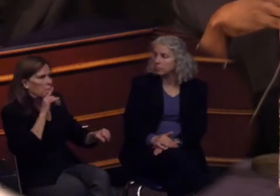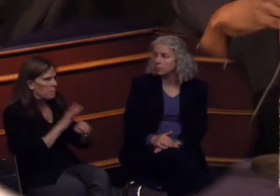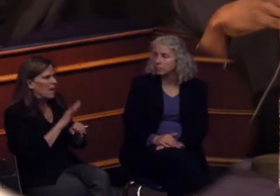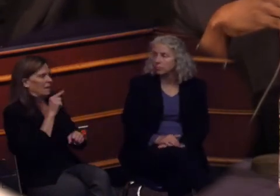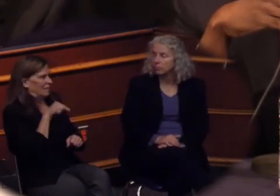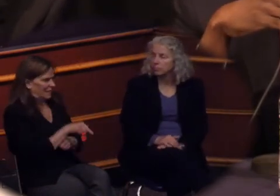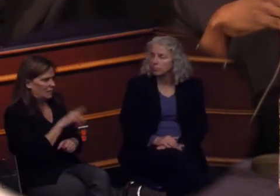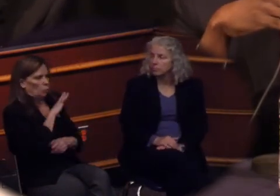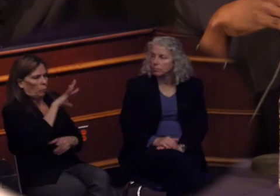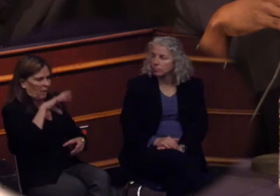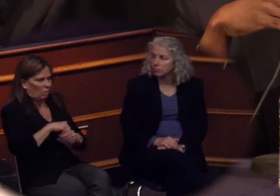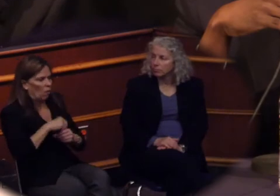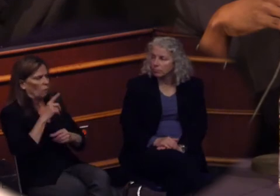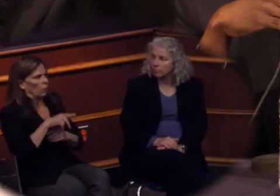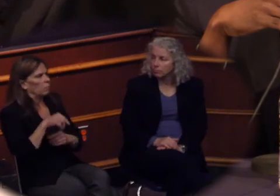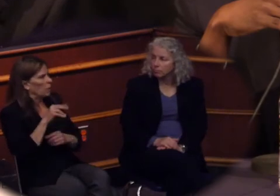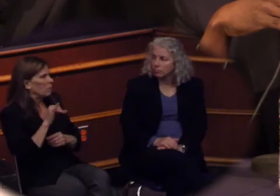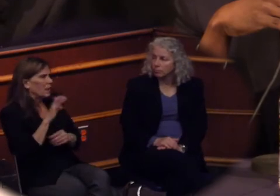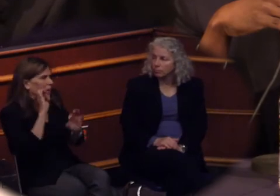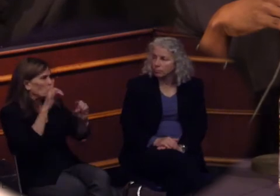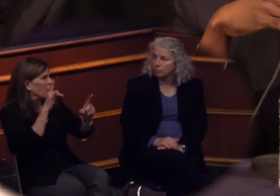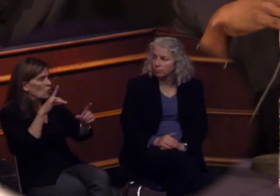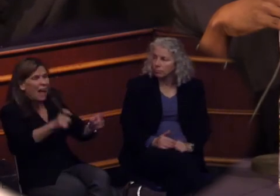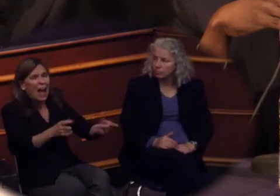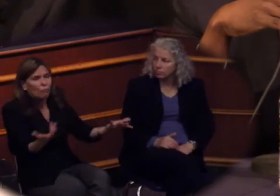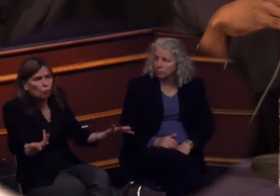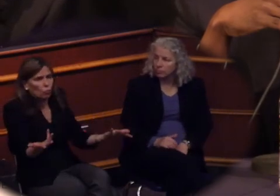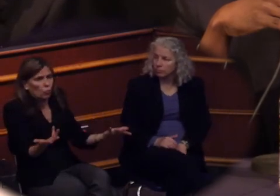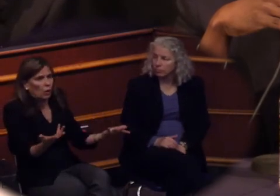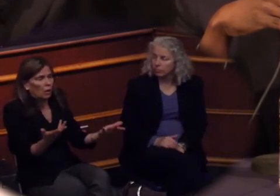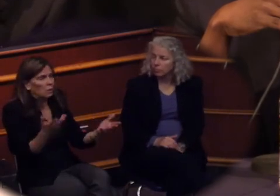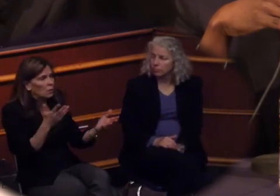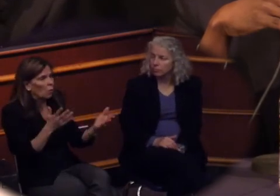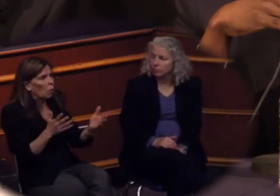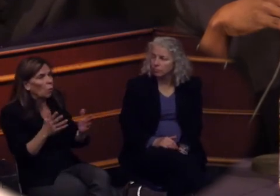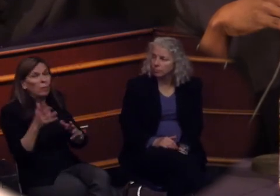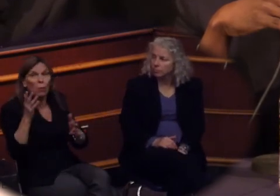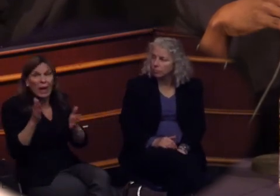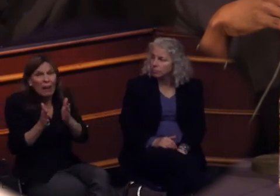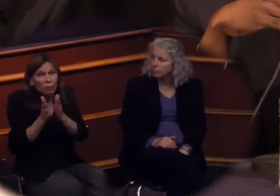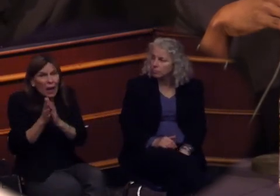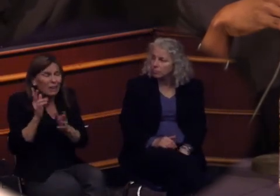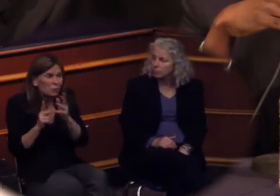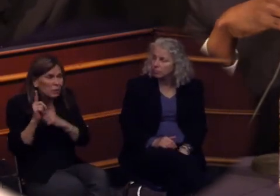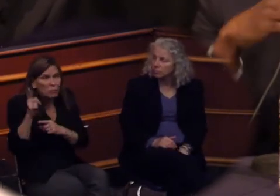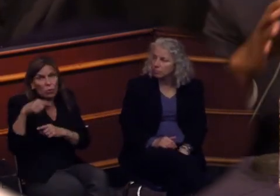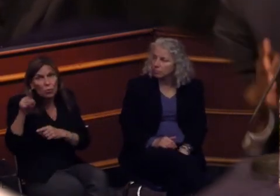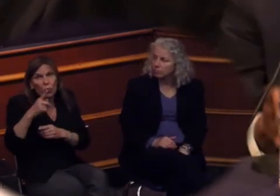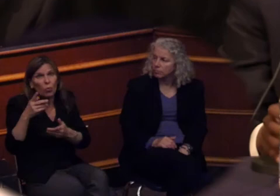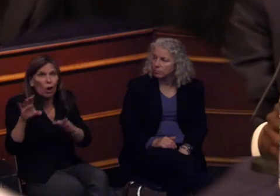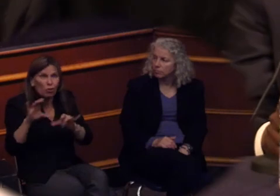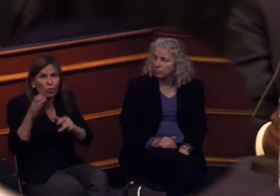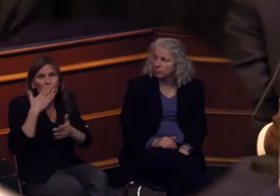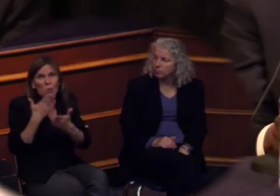It must be a part of it. And we've got to ask people doing well to pay for it so we can make that investment.